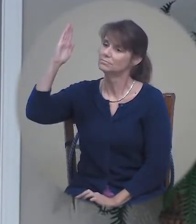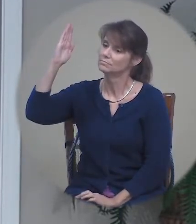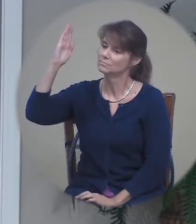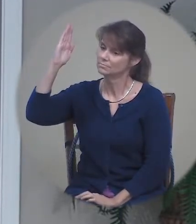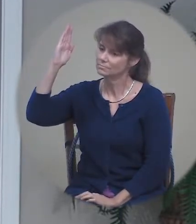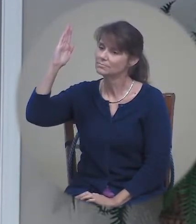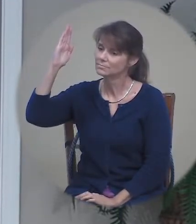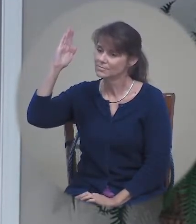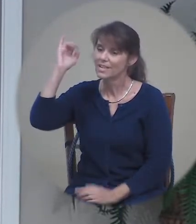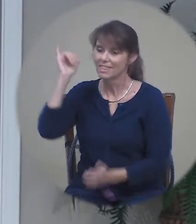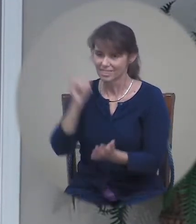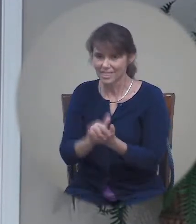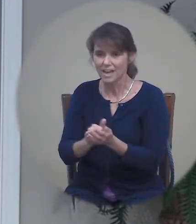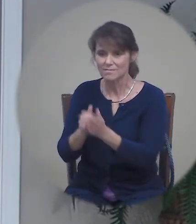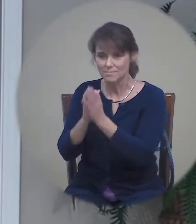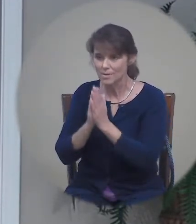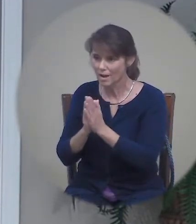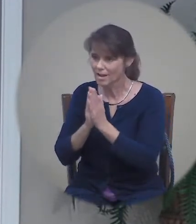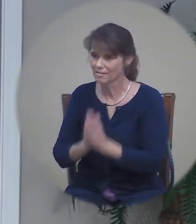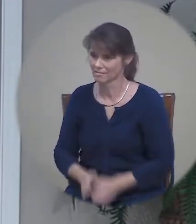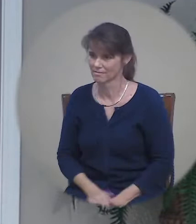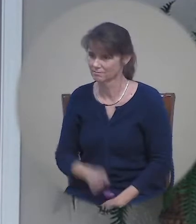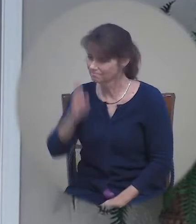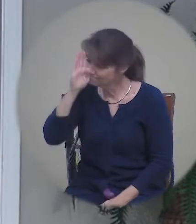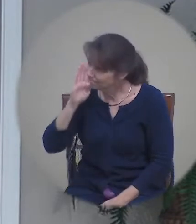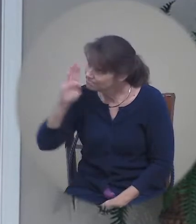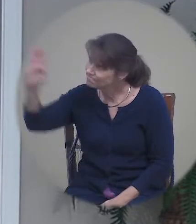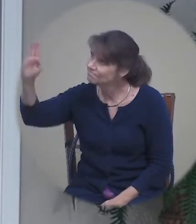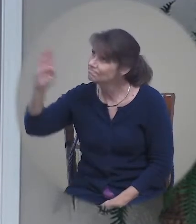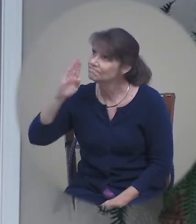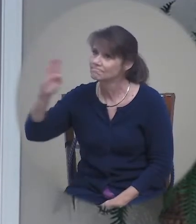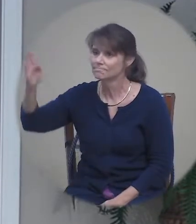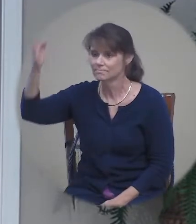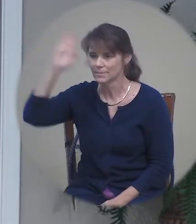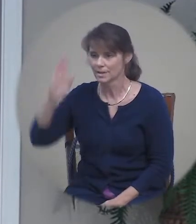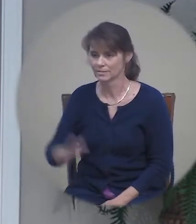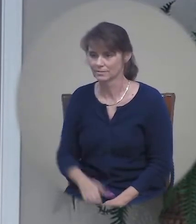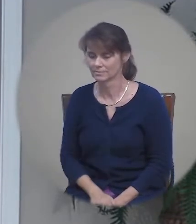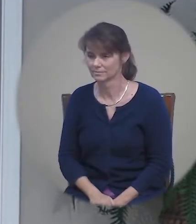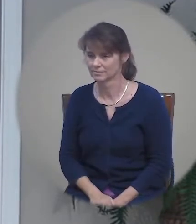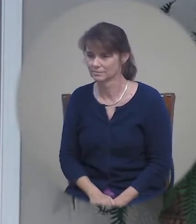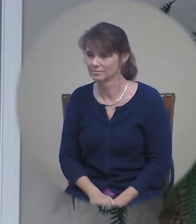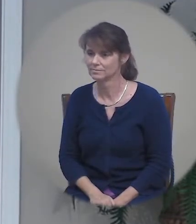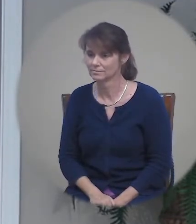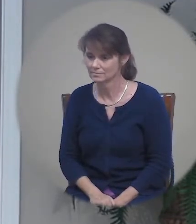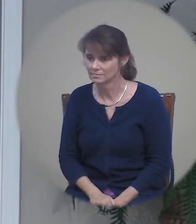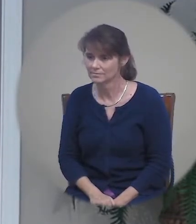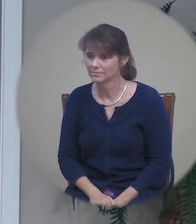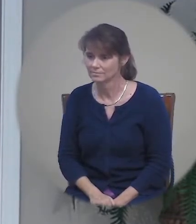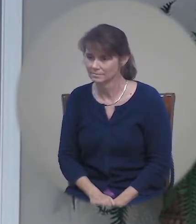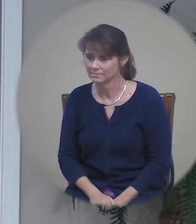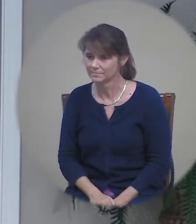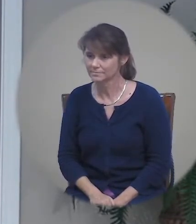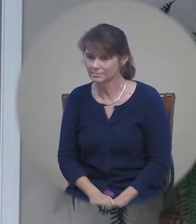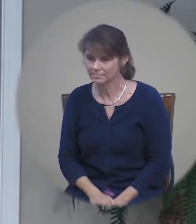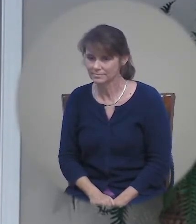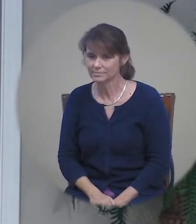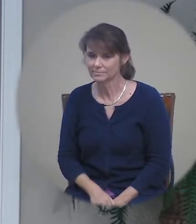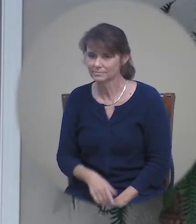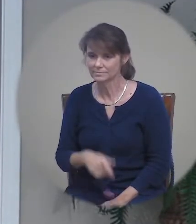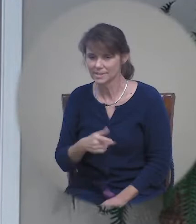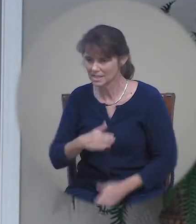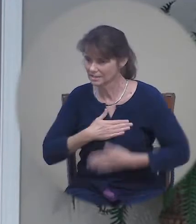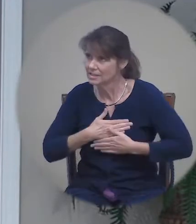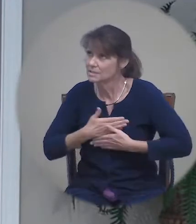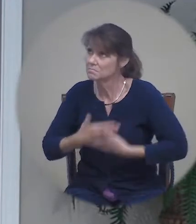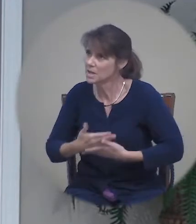doesn't bandy around. He doesn't try to couch this in language that doesn't admit his